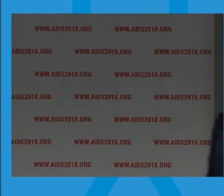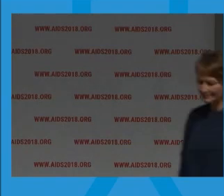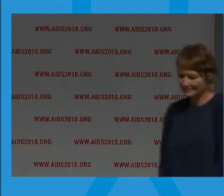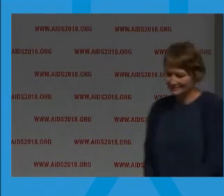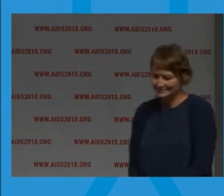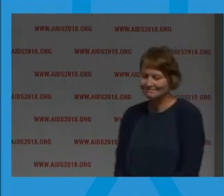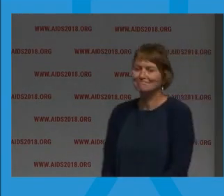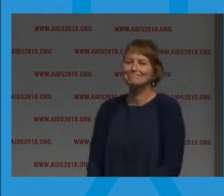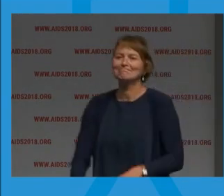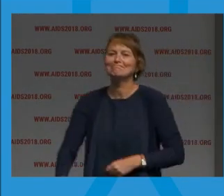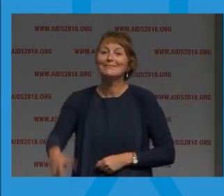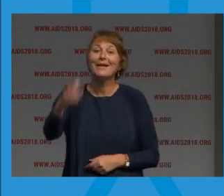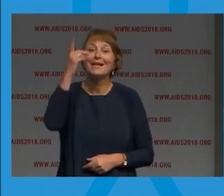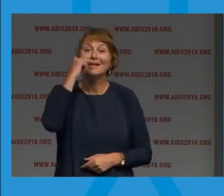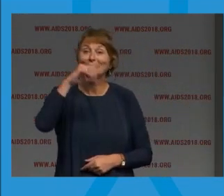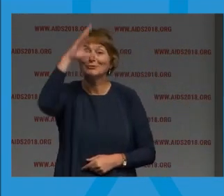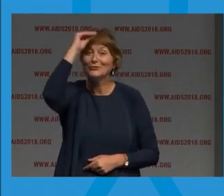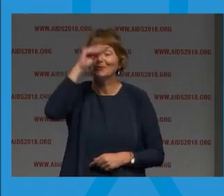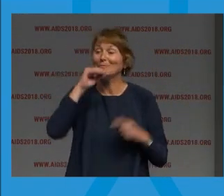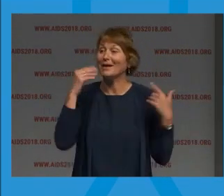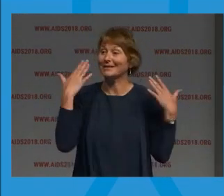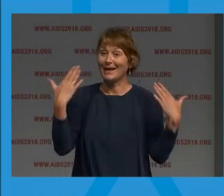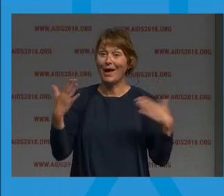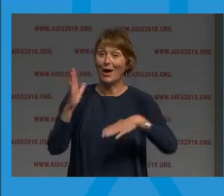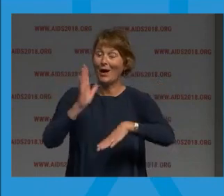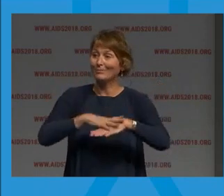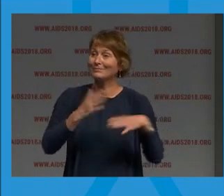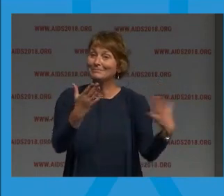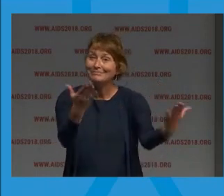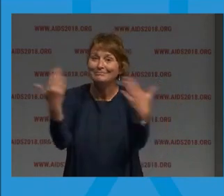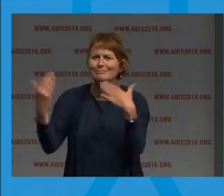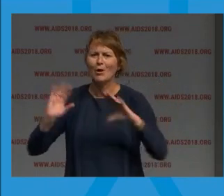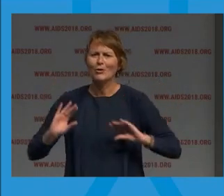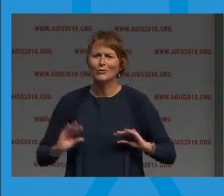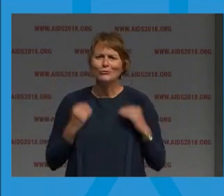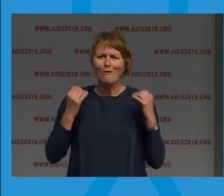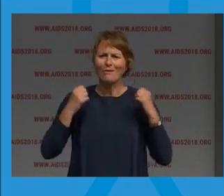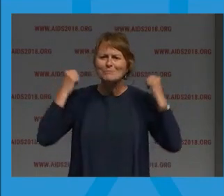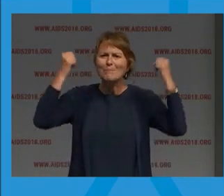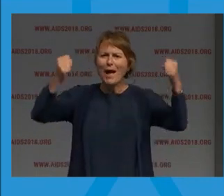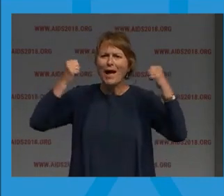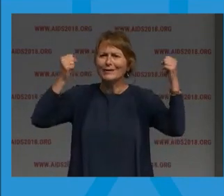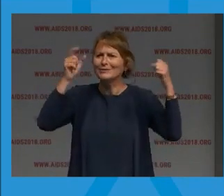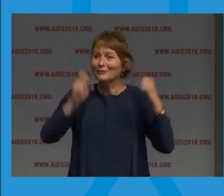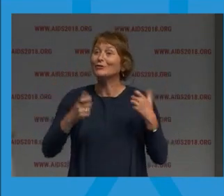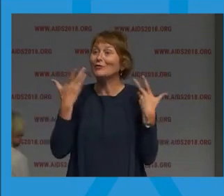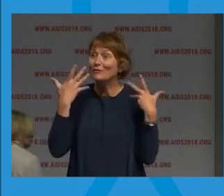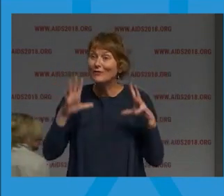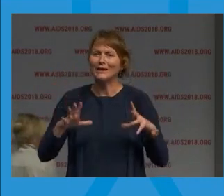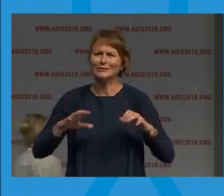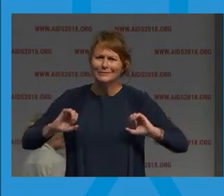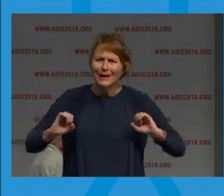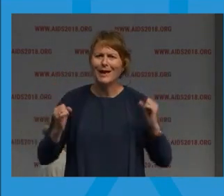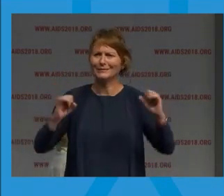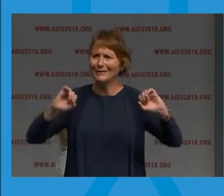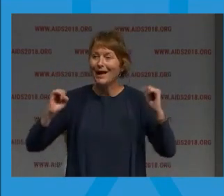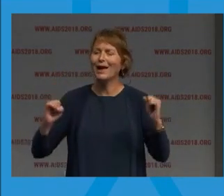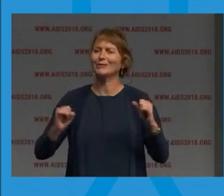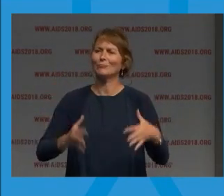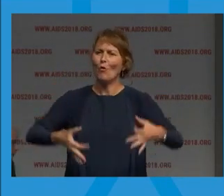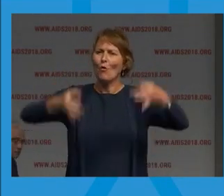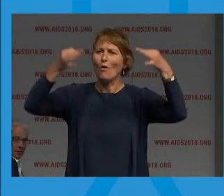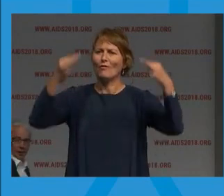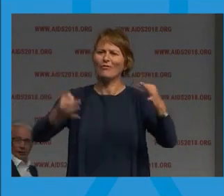Ladies and gentlemen, I'd like to now call up on the young activists that have been taking action to help us officially launch